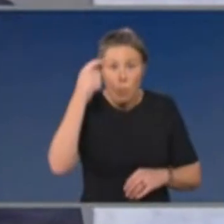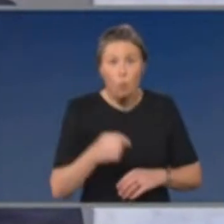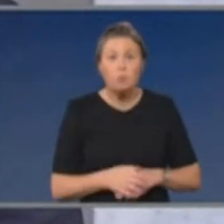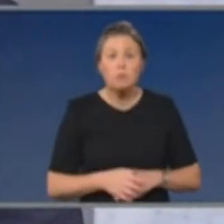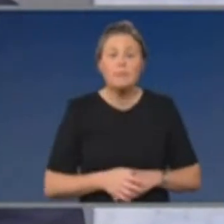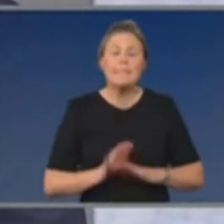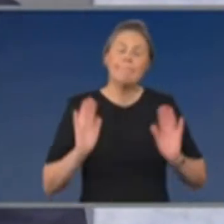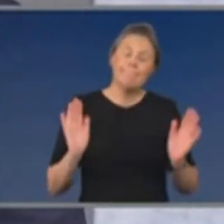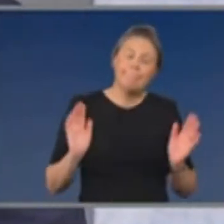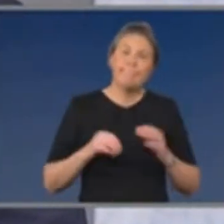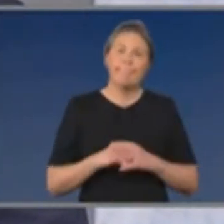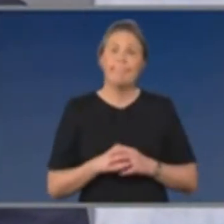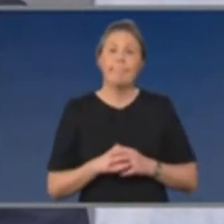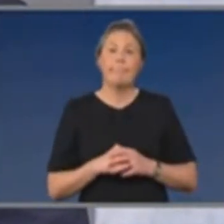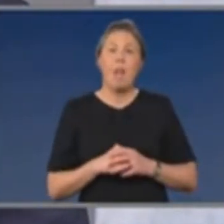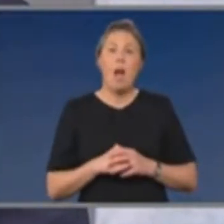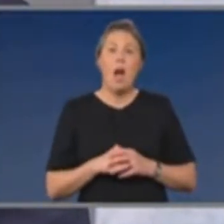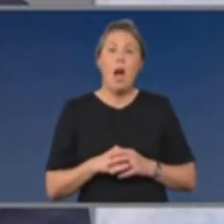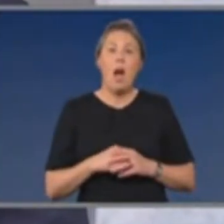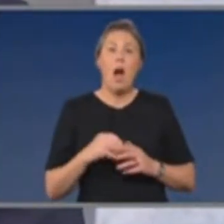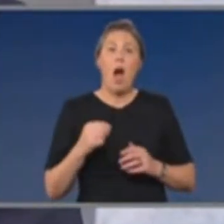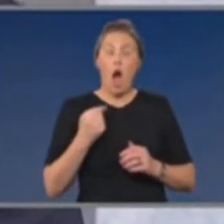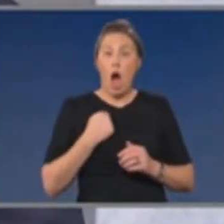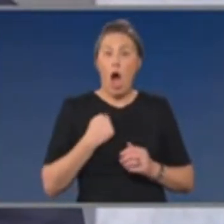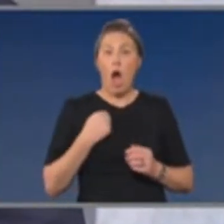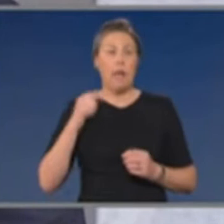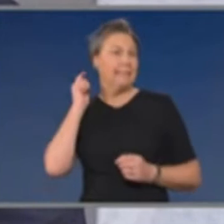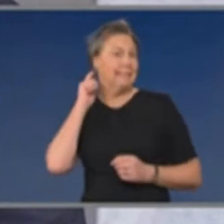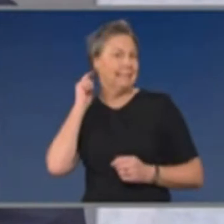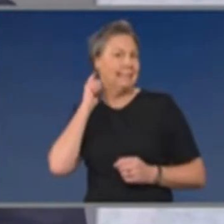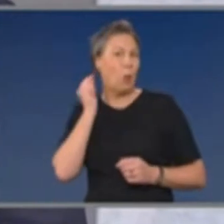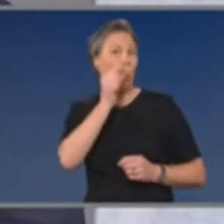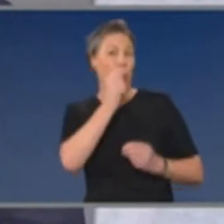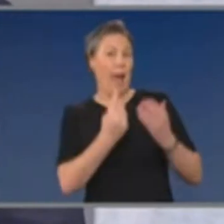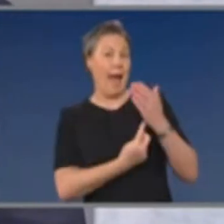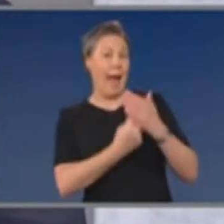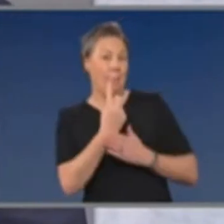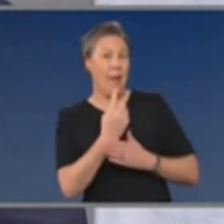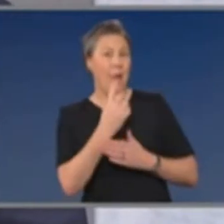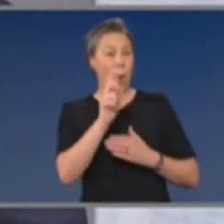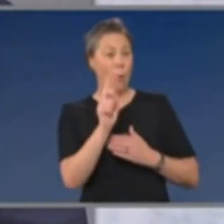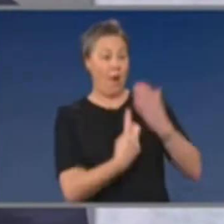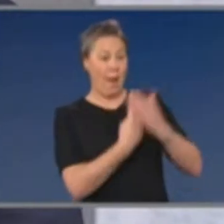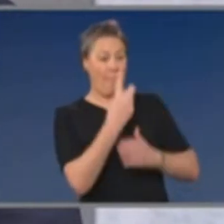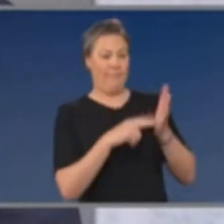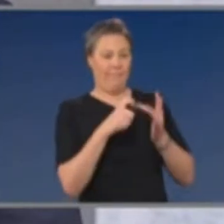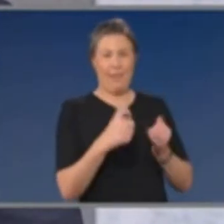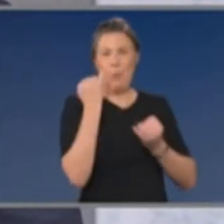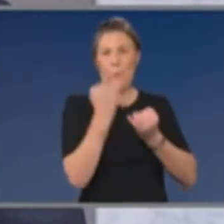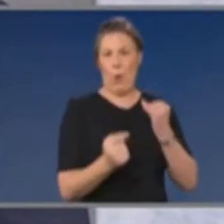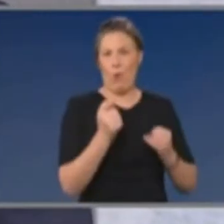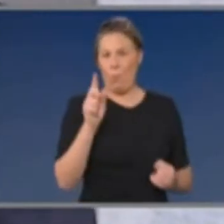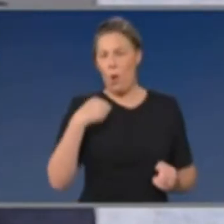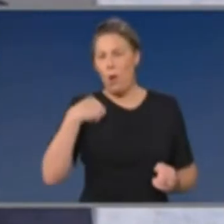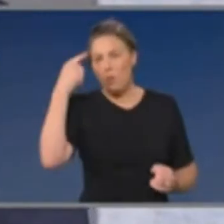have hoped would have occurred. I think that's fairly self-evident, and that is why